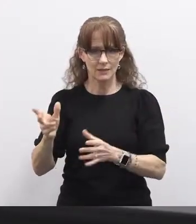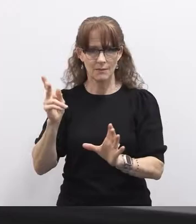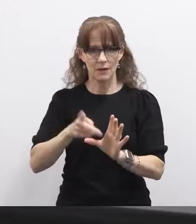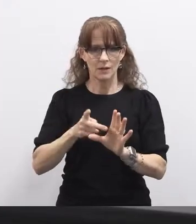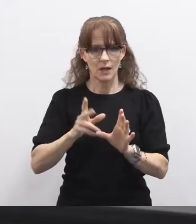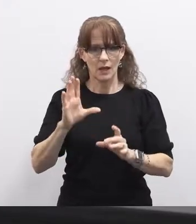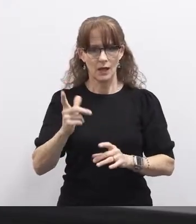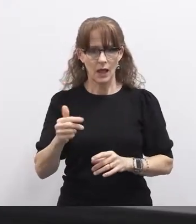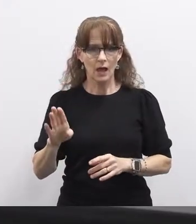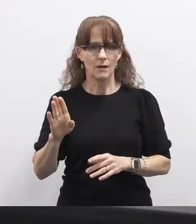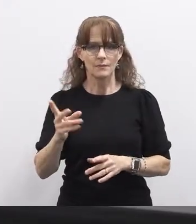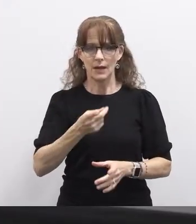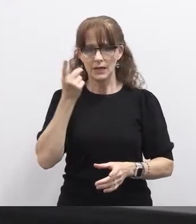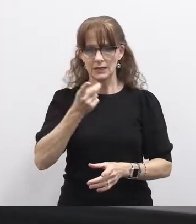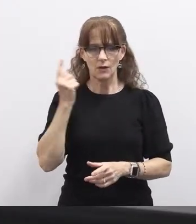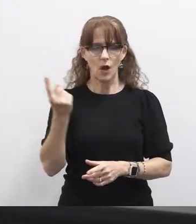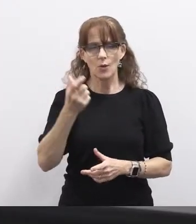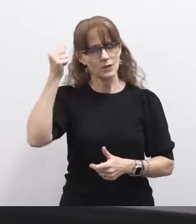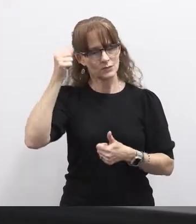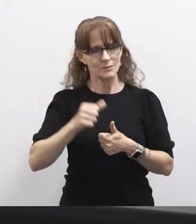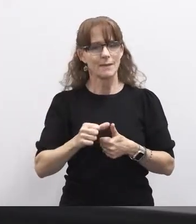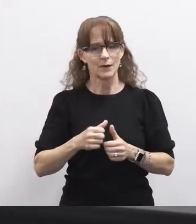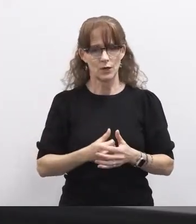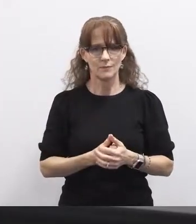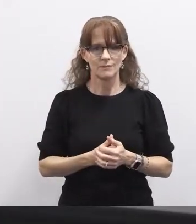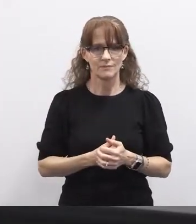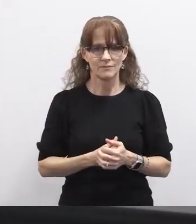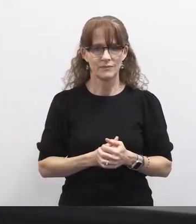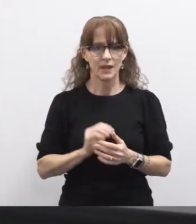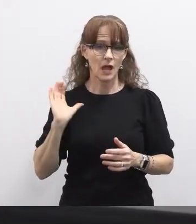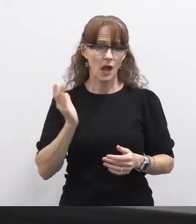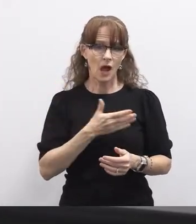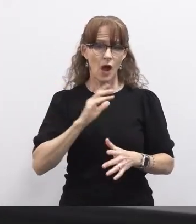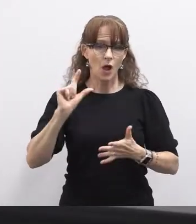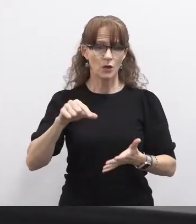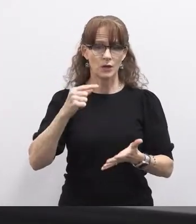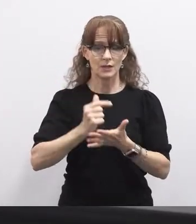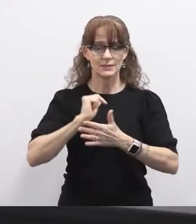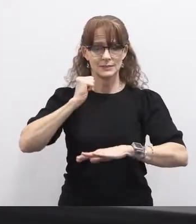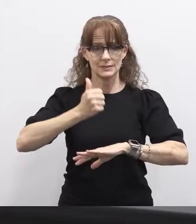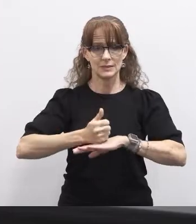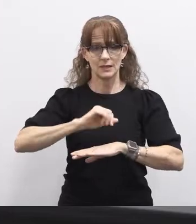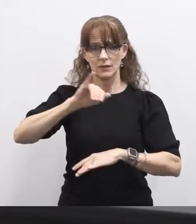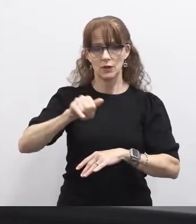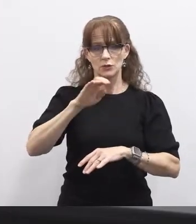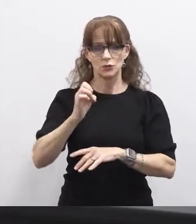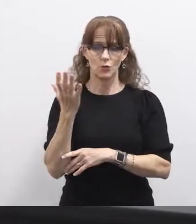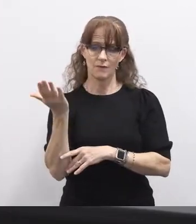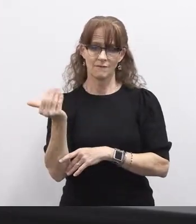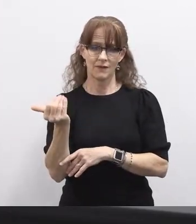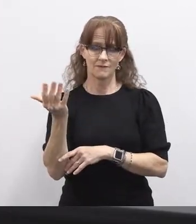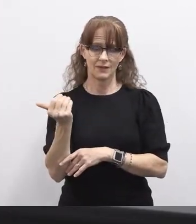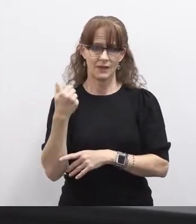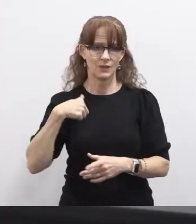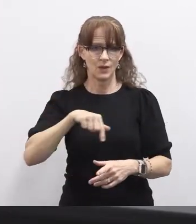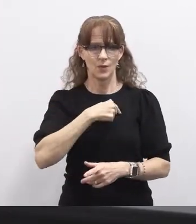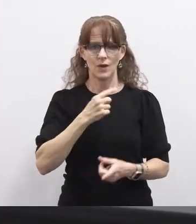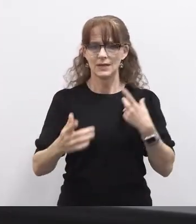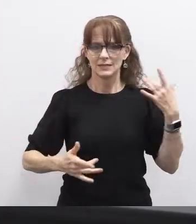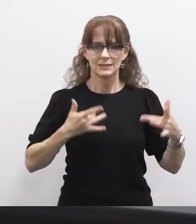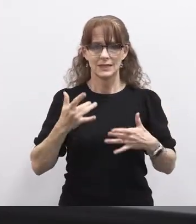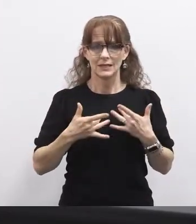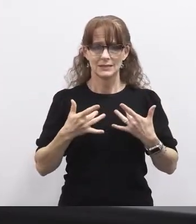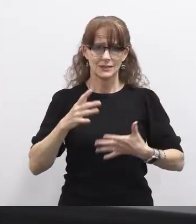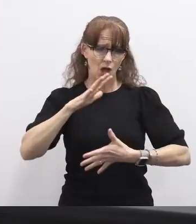clubs, and a dinner they will always remember. Our graduation is set for June 15th. We are excited to wish our